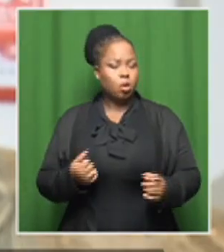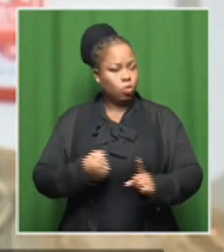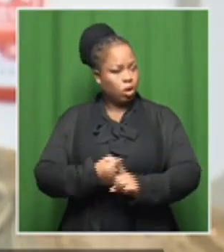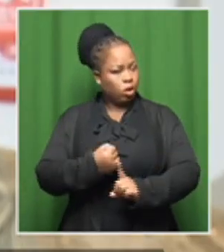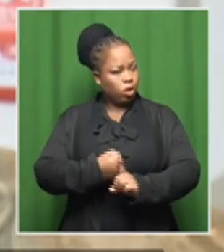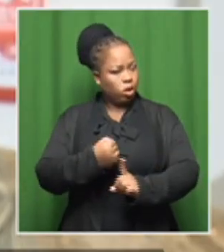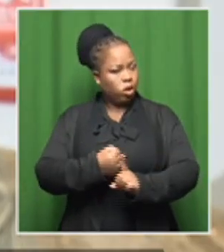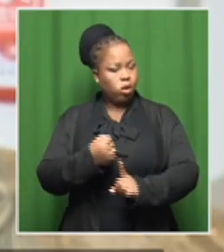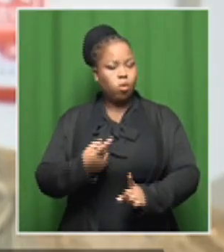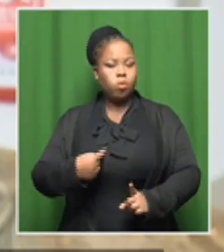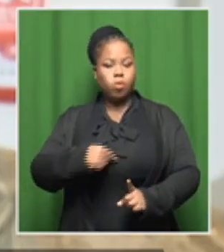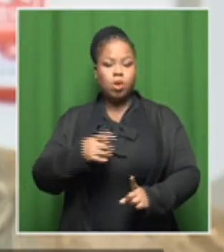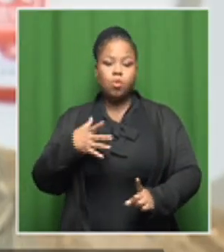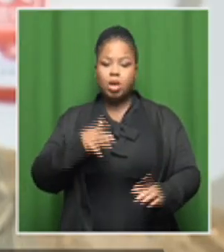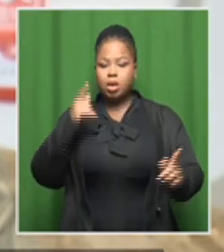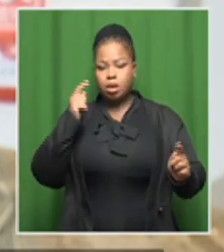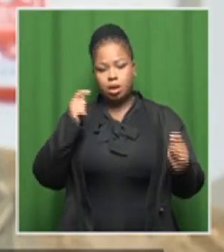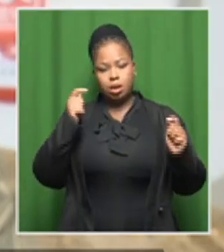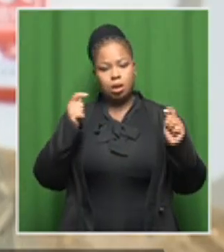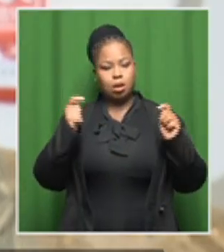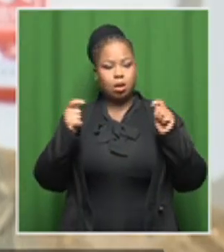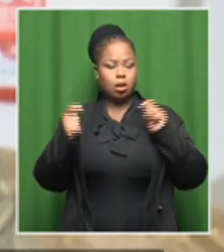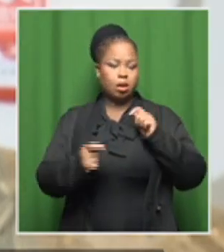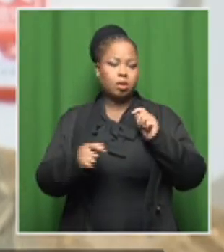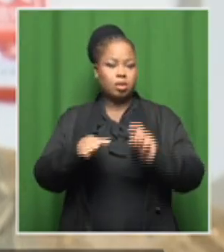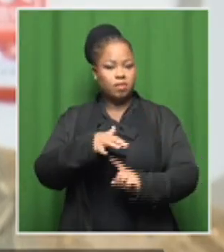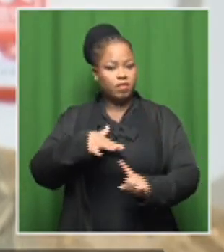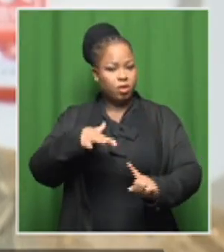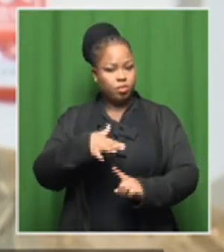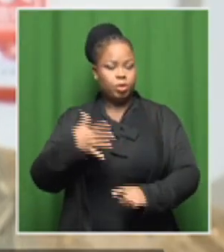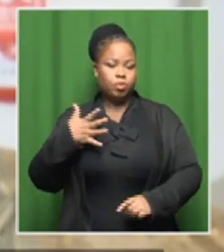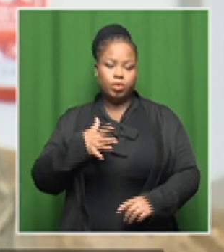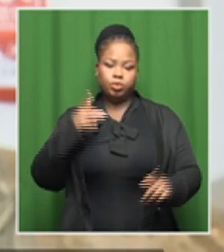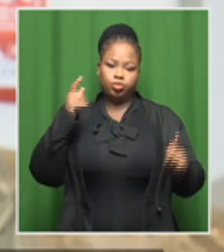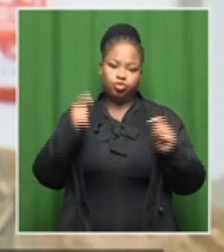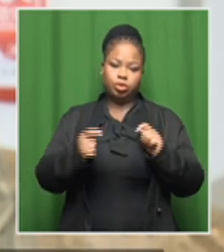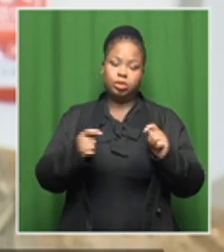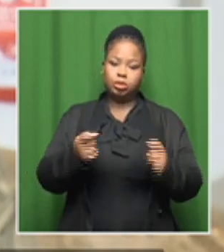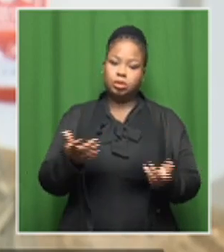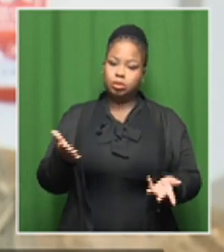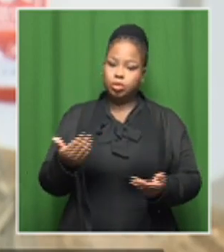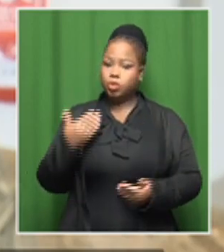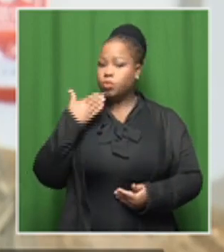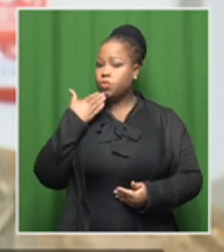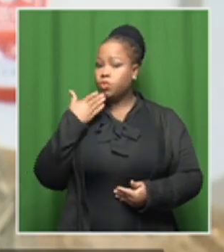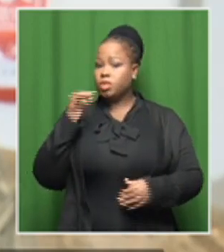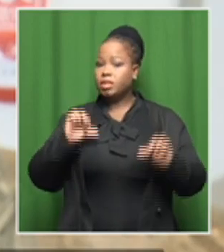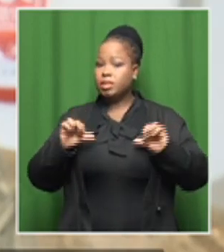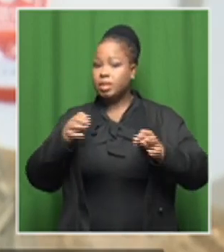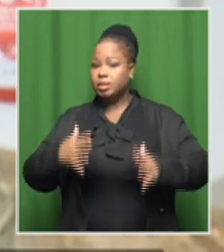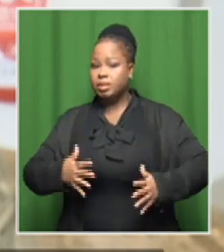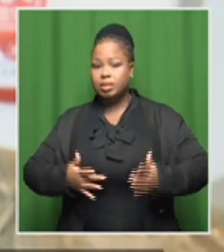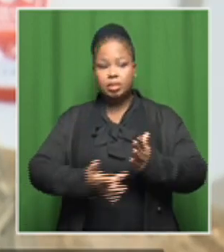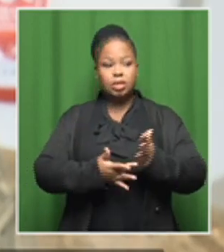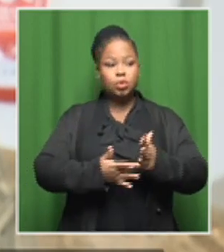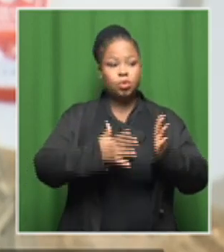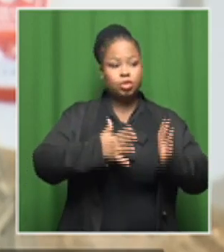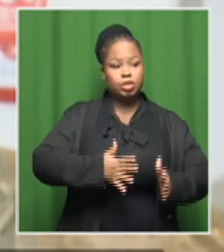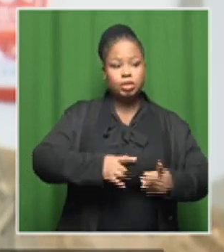to transform this environment. We want to change the face of who is a scientist, who is a technologist, who is